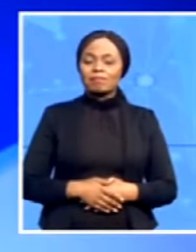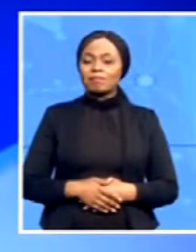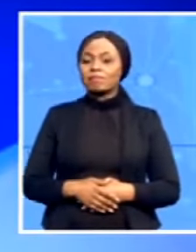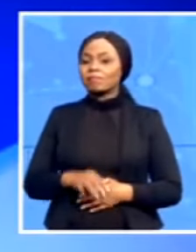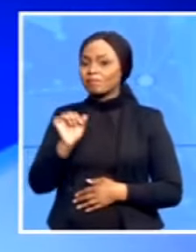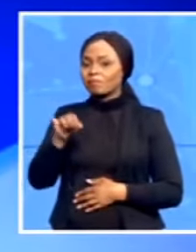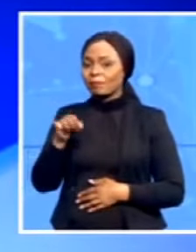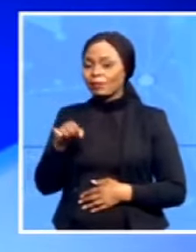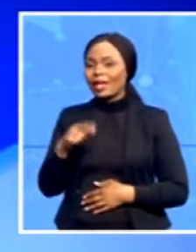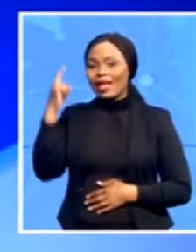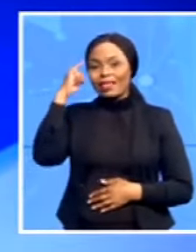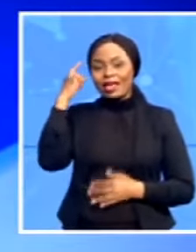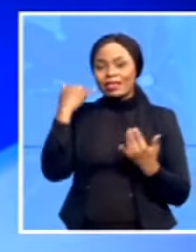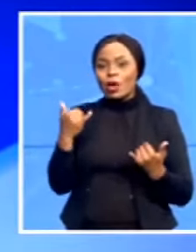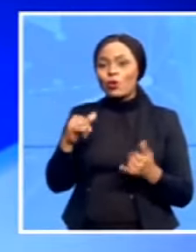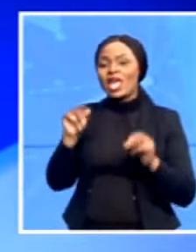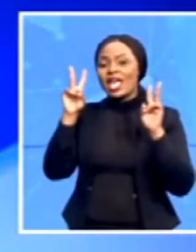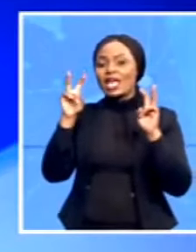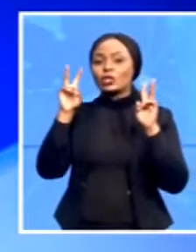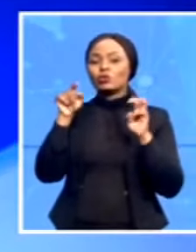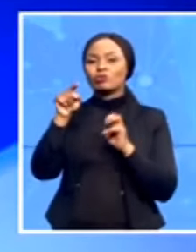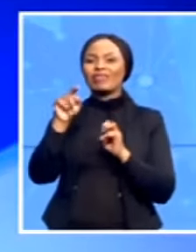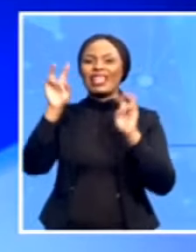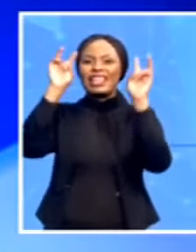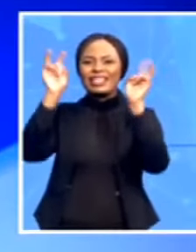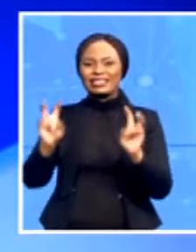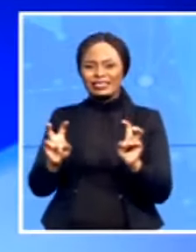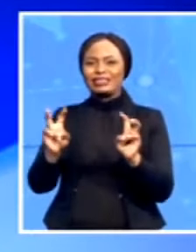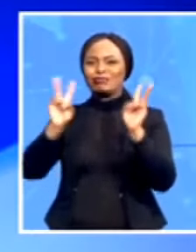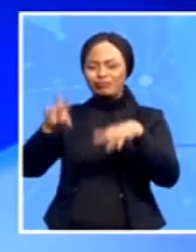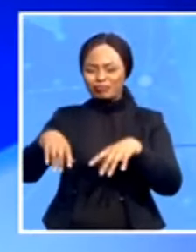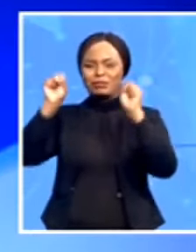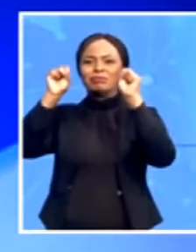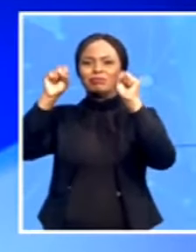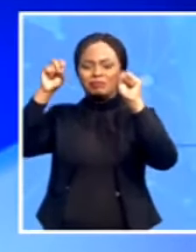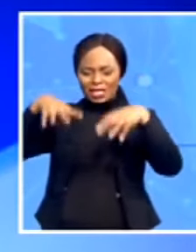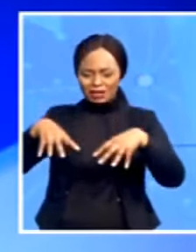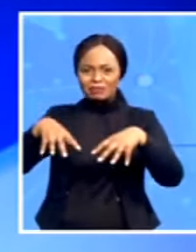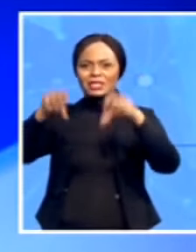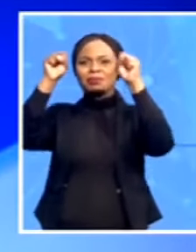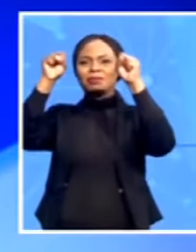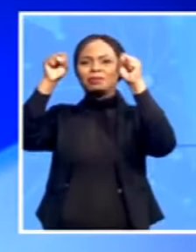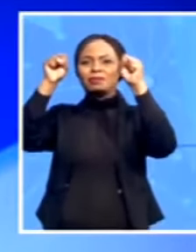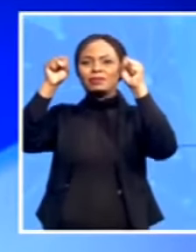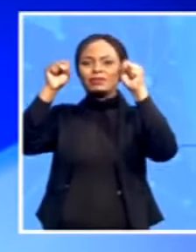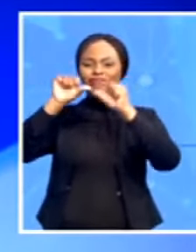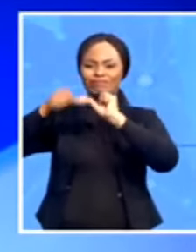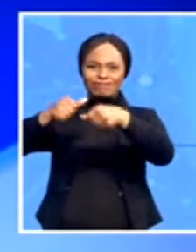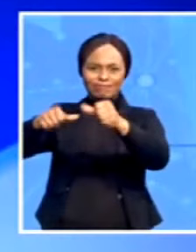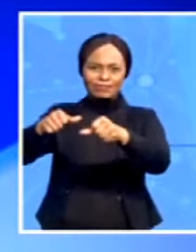electricity interruptions, it's a major issue in terms of preparations of the elections.